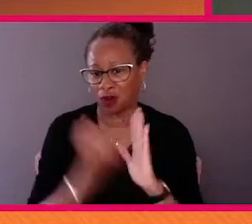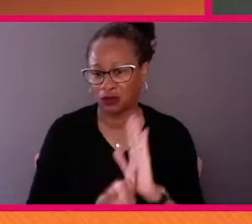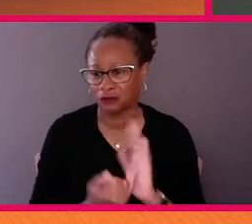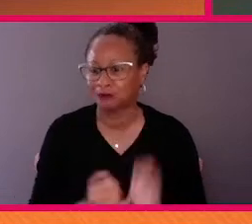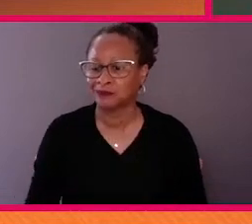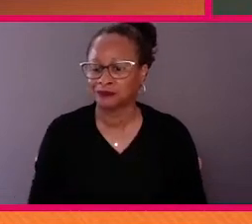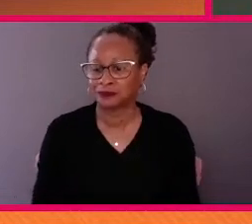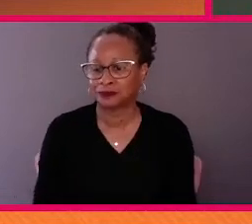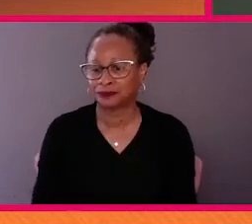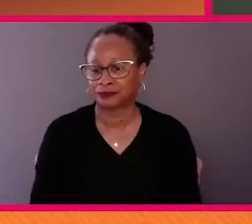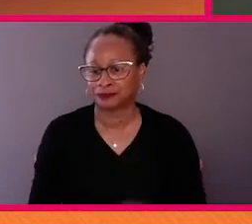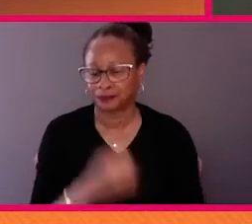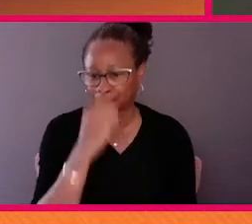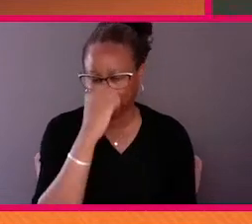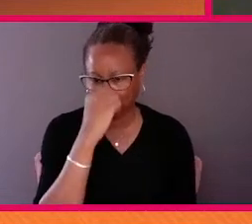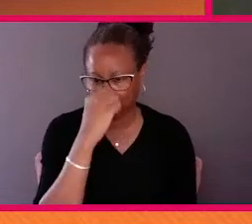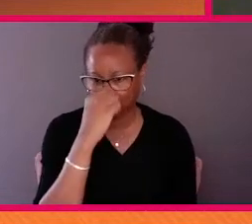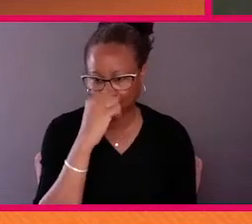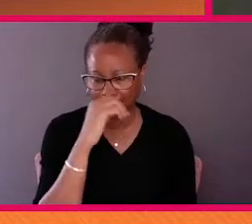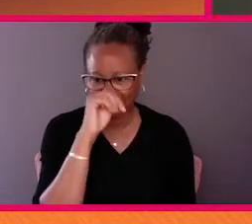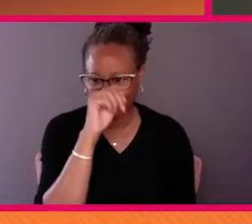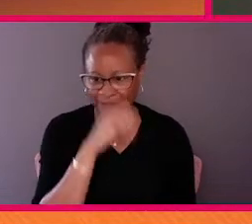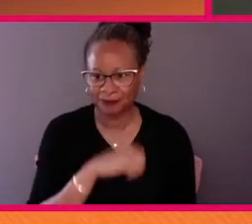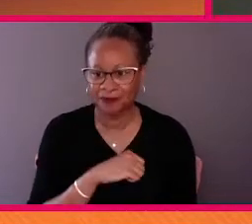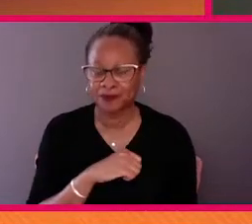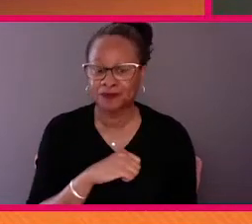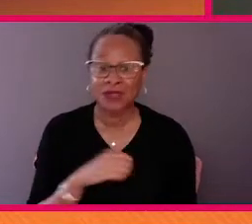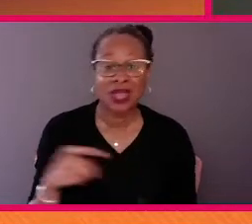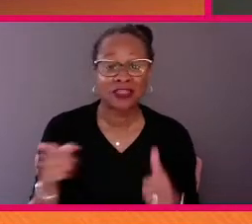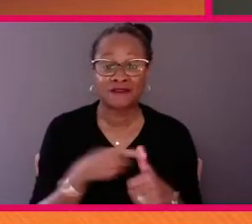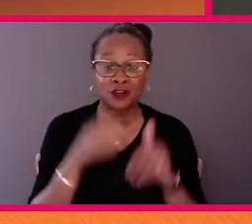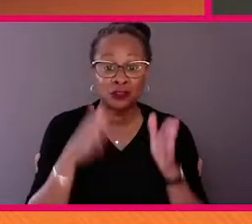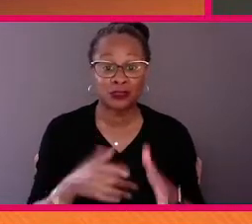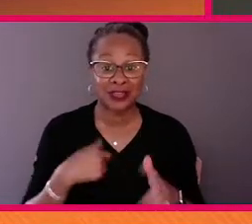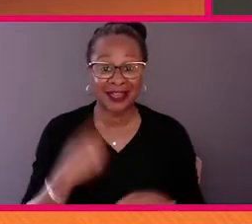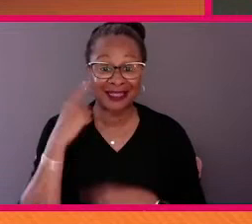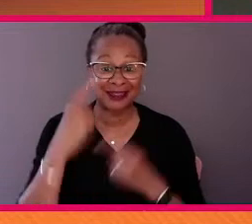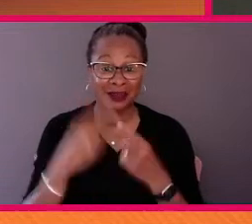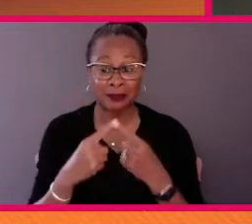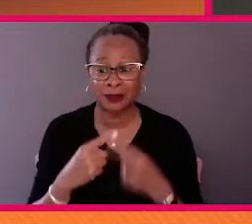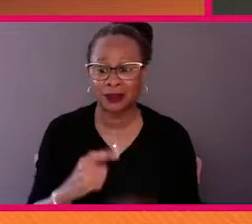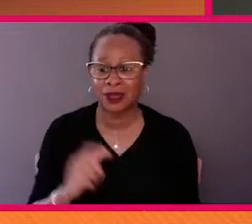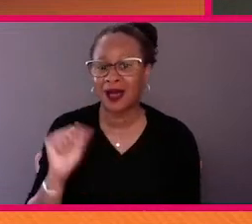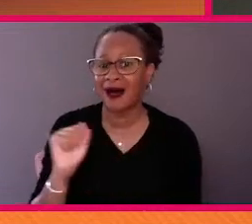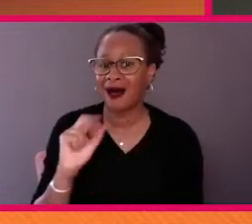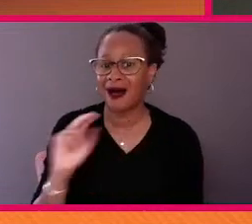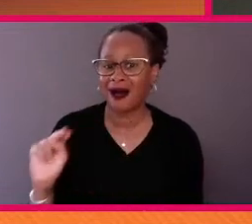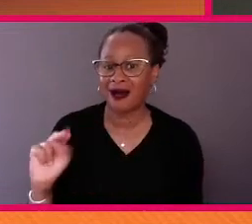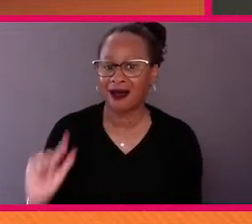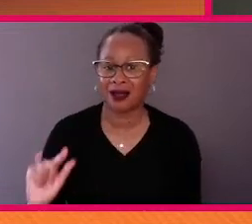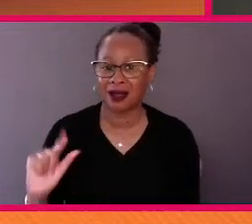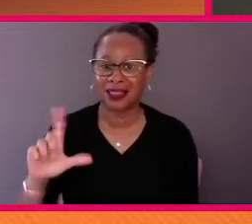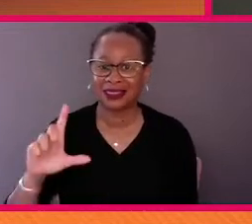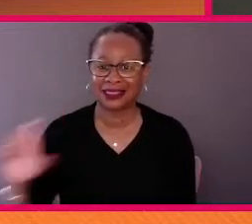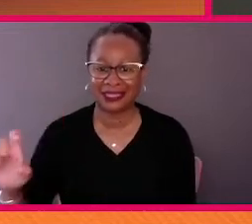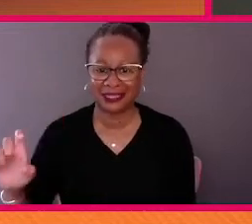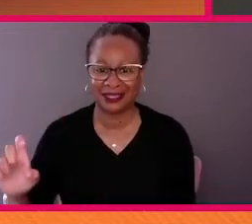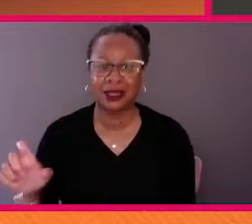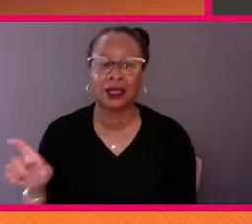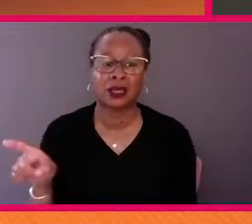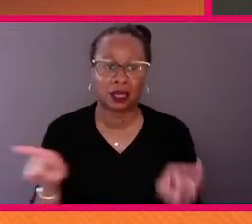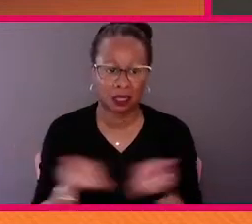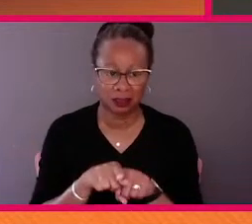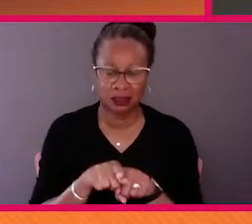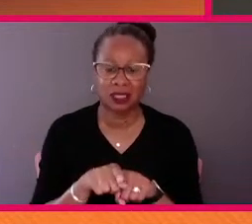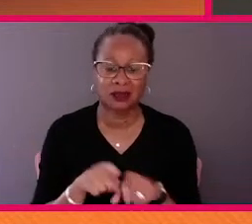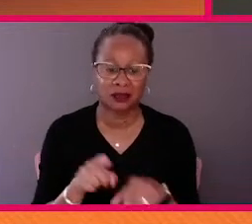I think, well, first of all, the first person that come to my mind would be An Li for me, as a, you know, as